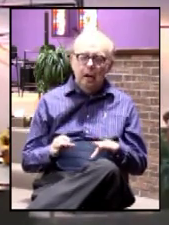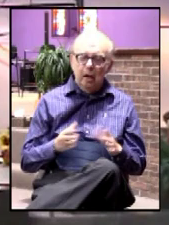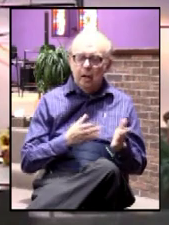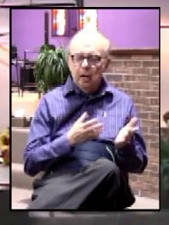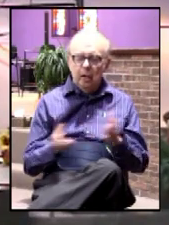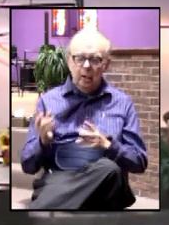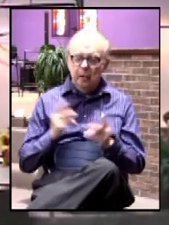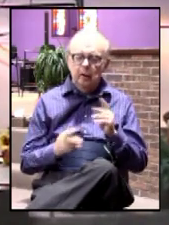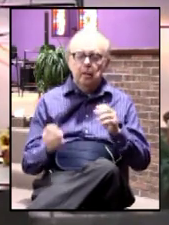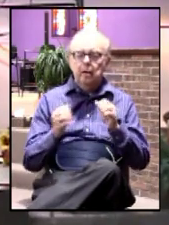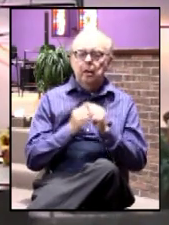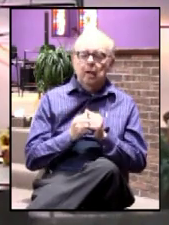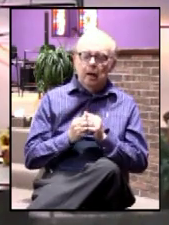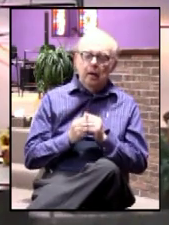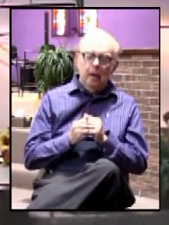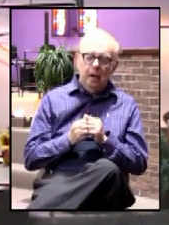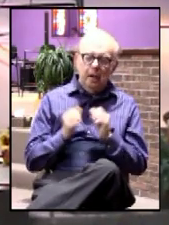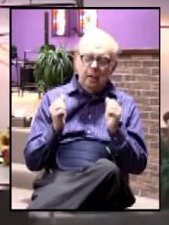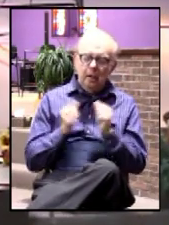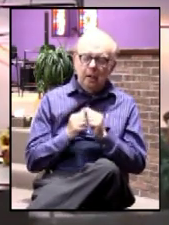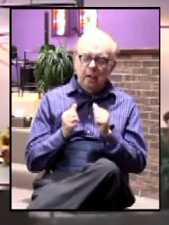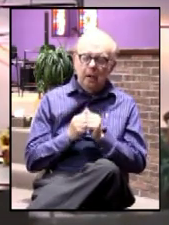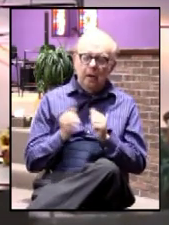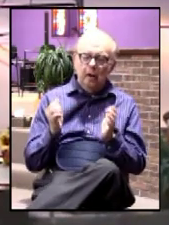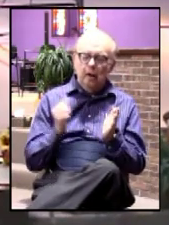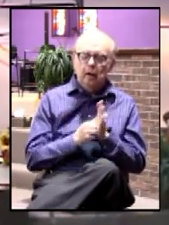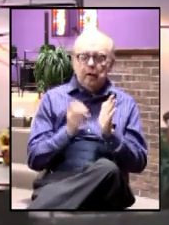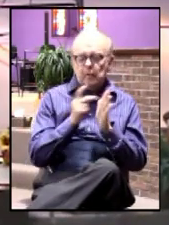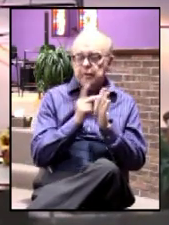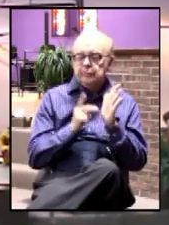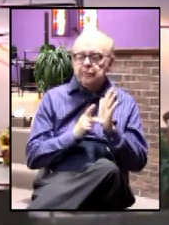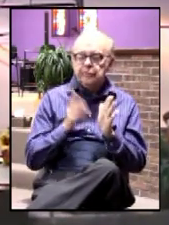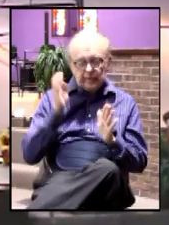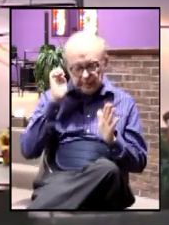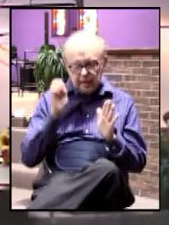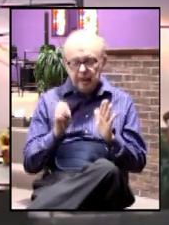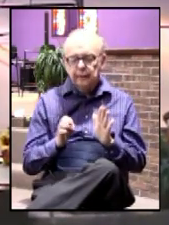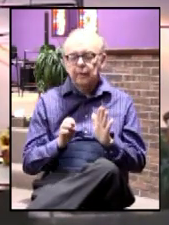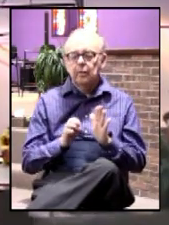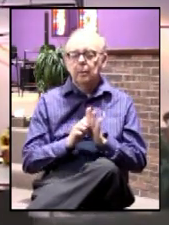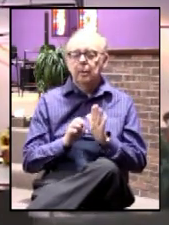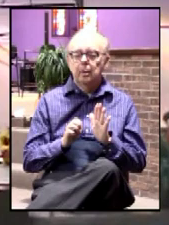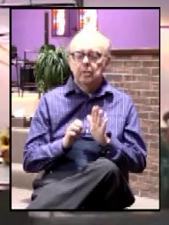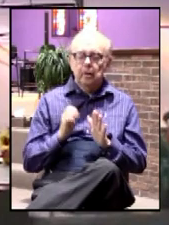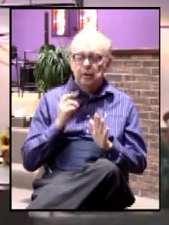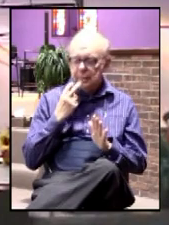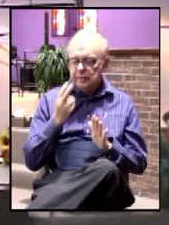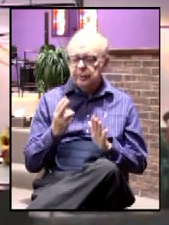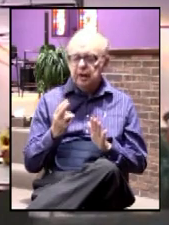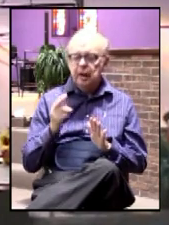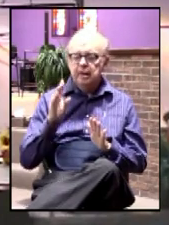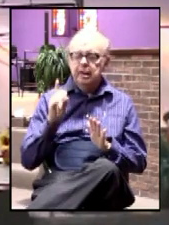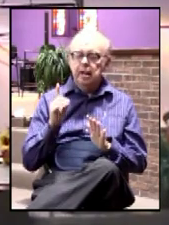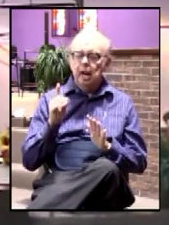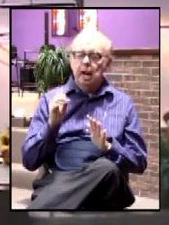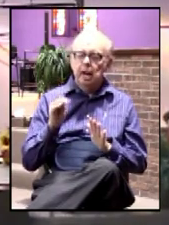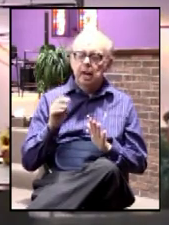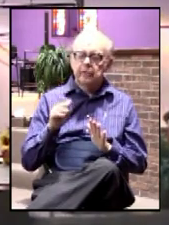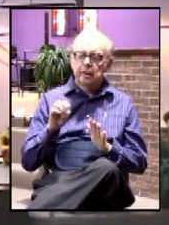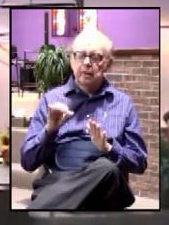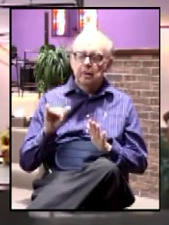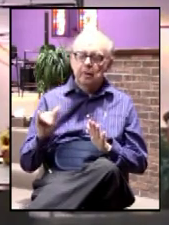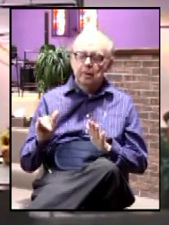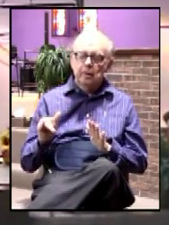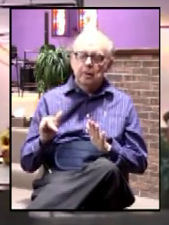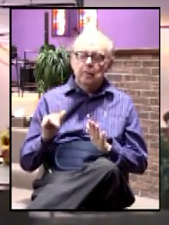was he brought people together to fight against the principles of evil. When you look at Walt Disney and what did he